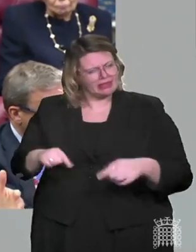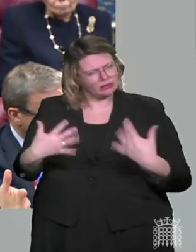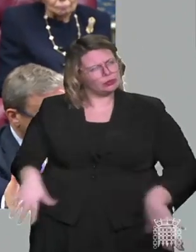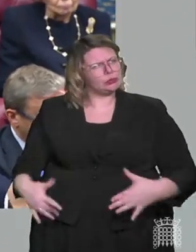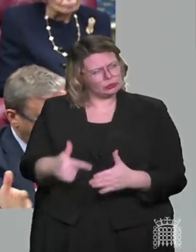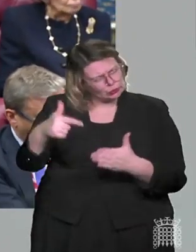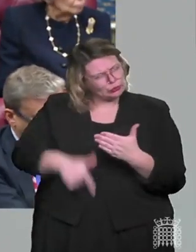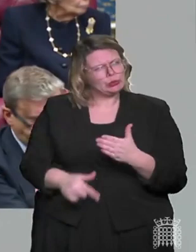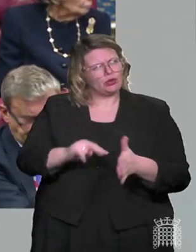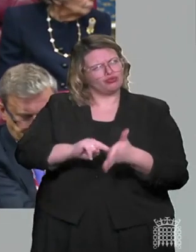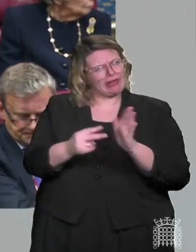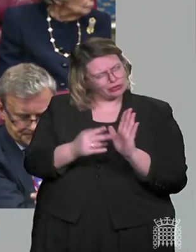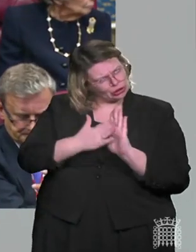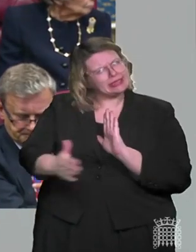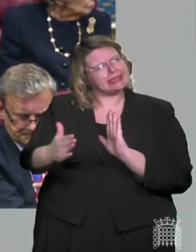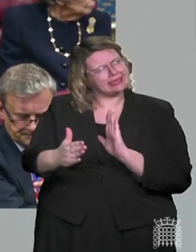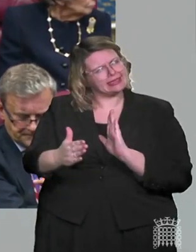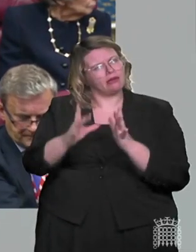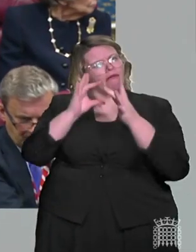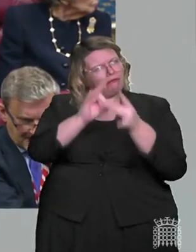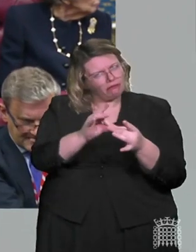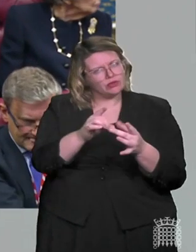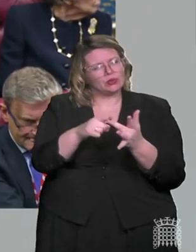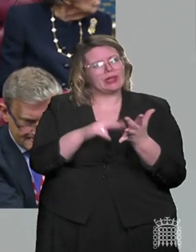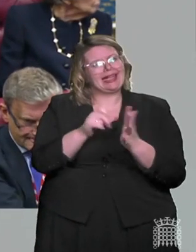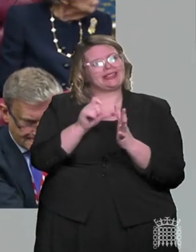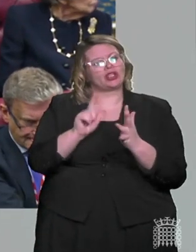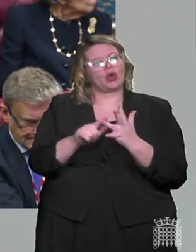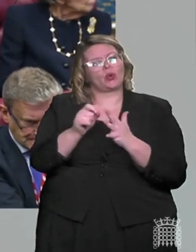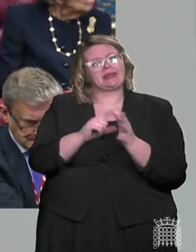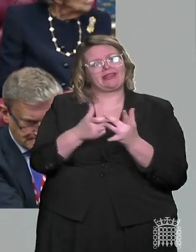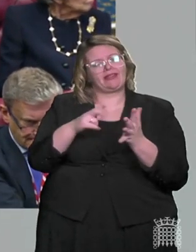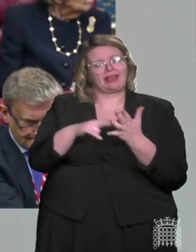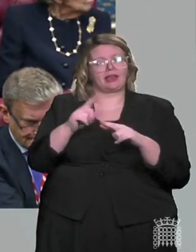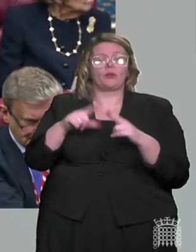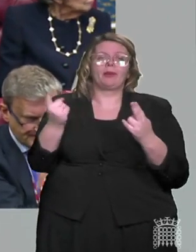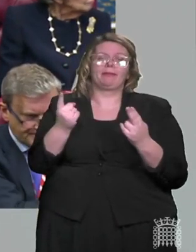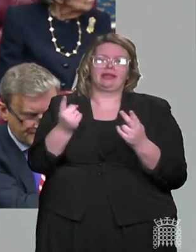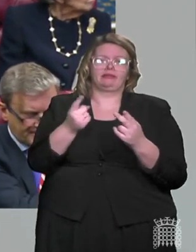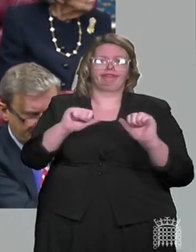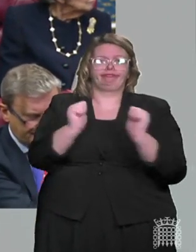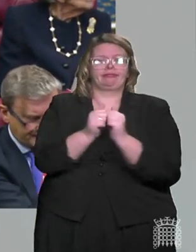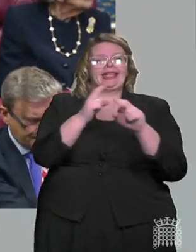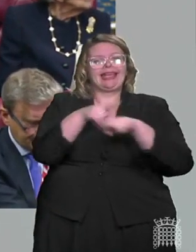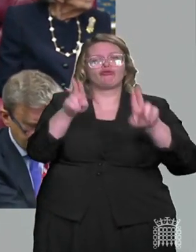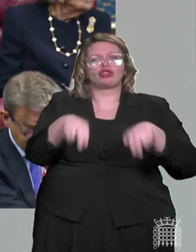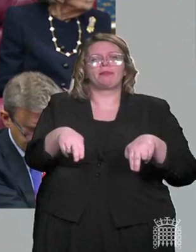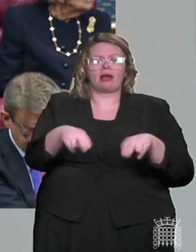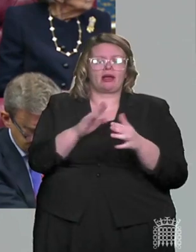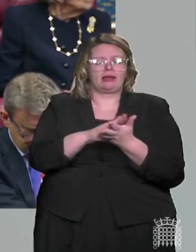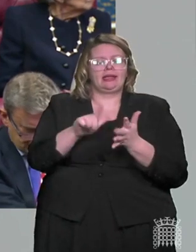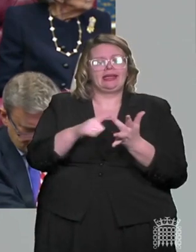fits into a tilt to the Indo-Pacific, where you can see we've signed the Hiroshima Accords with Japan. We have a new status